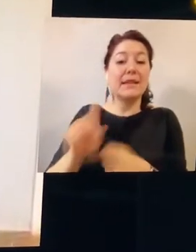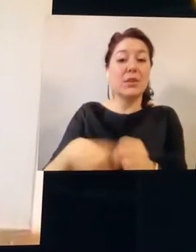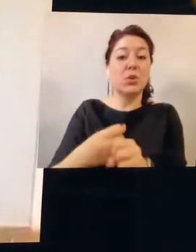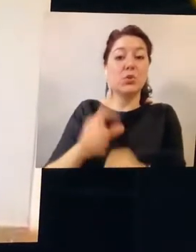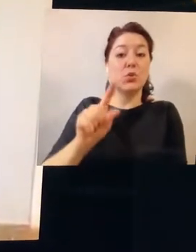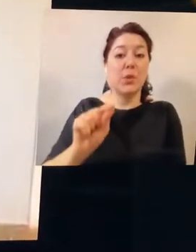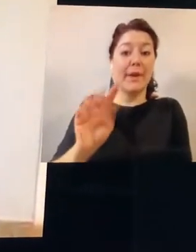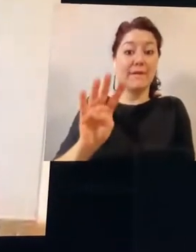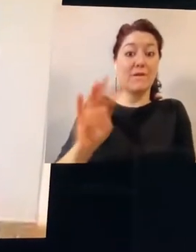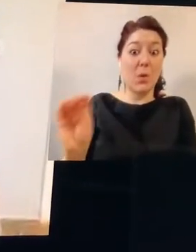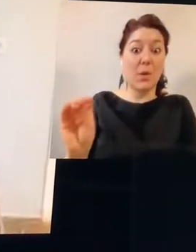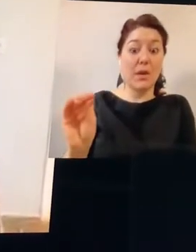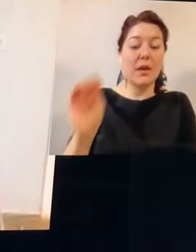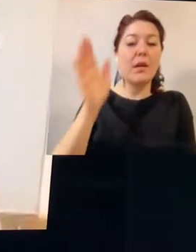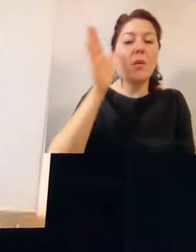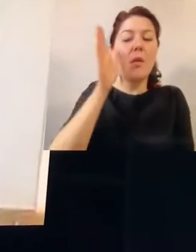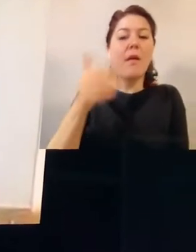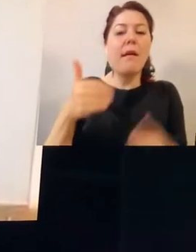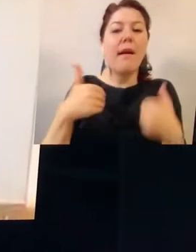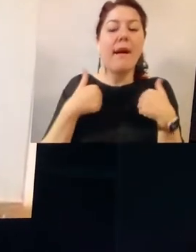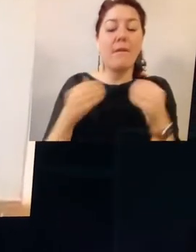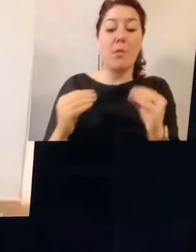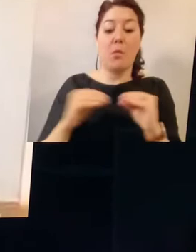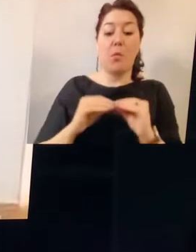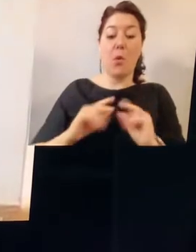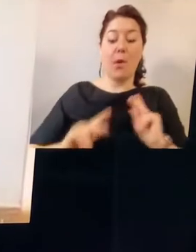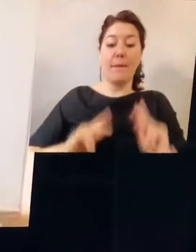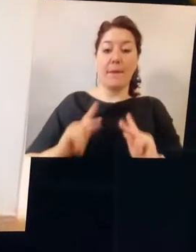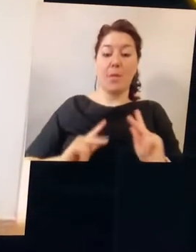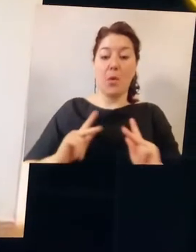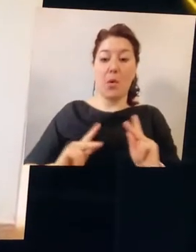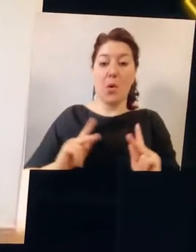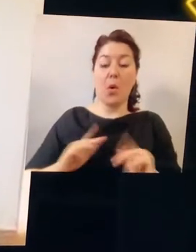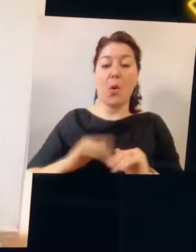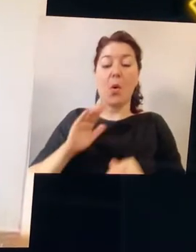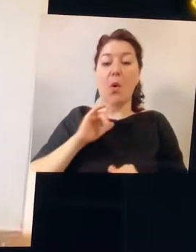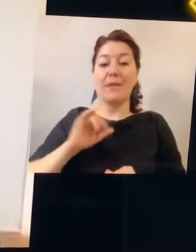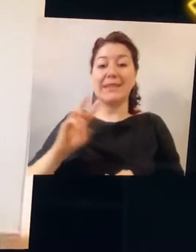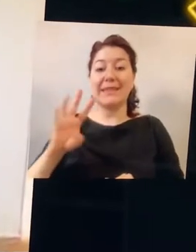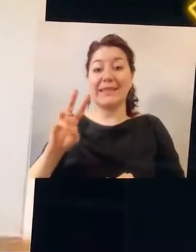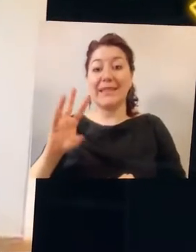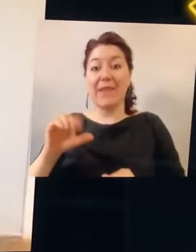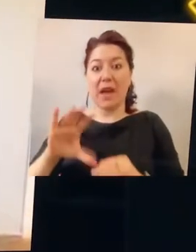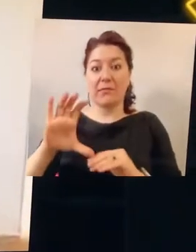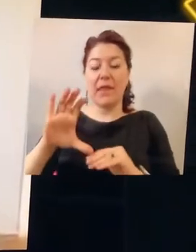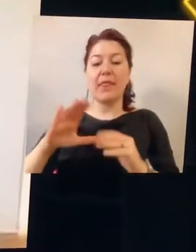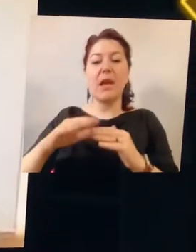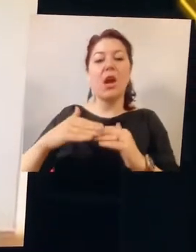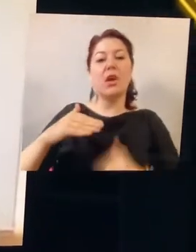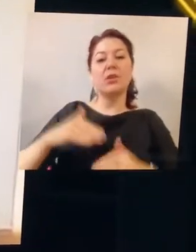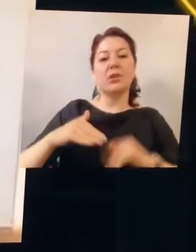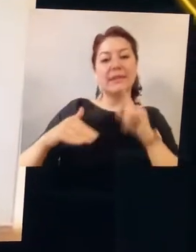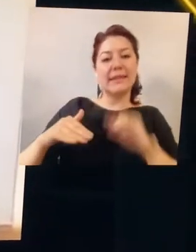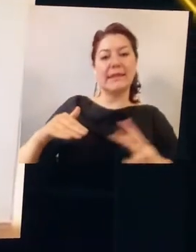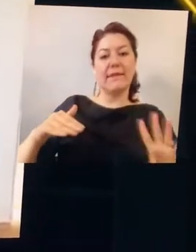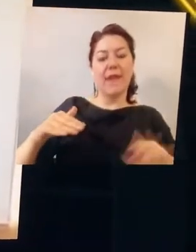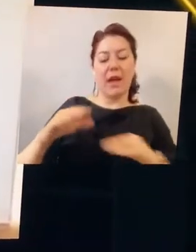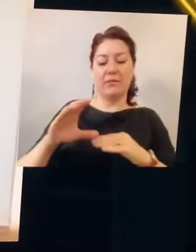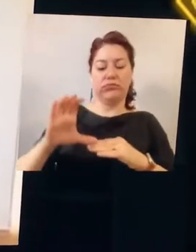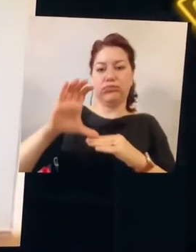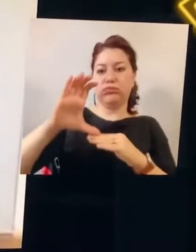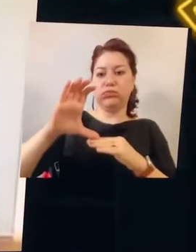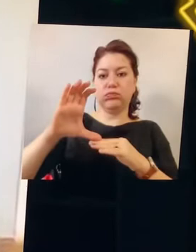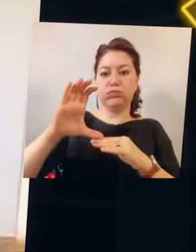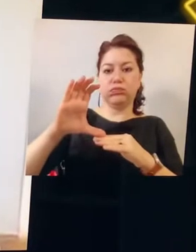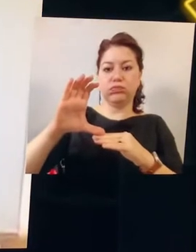to be more people over 65 than under 65. And the majority of